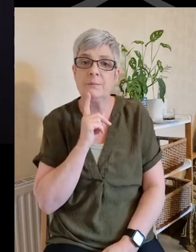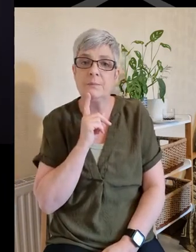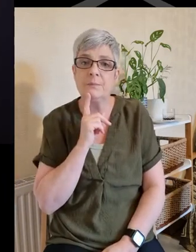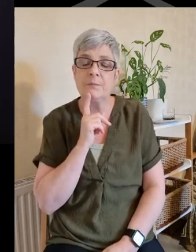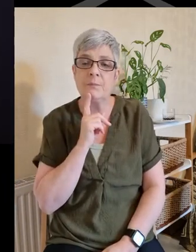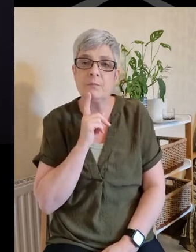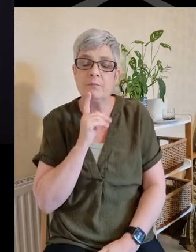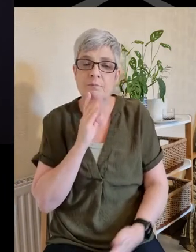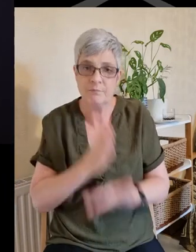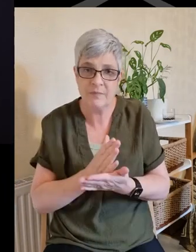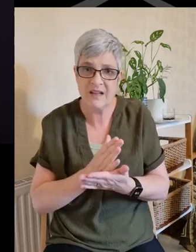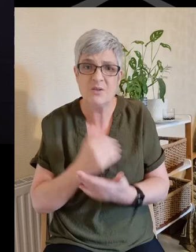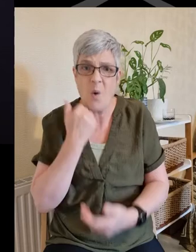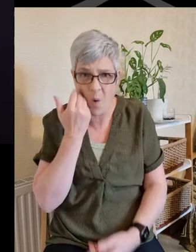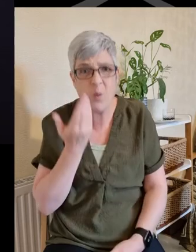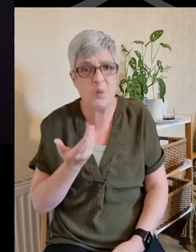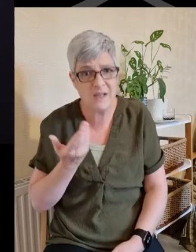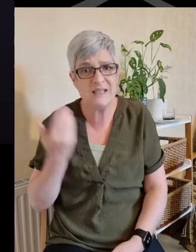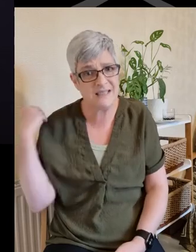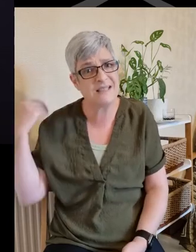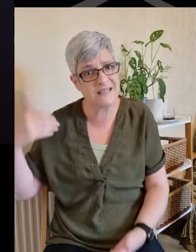And that has always been the case.